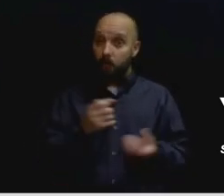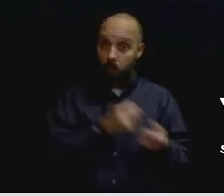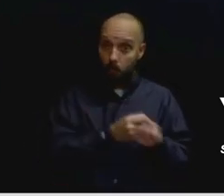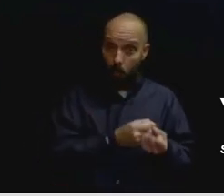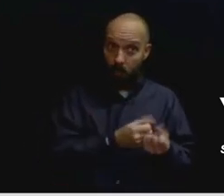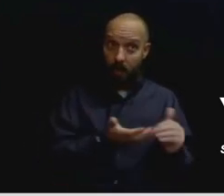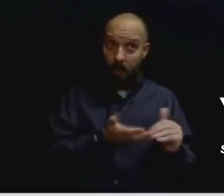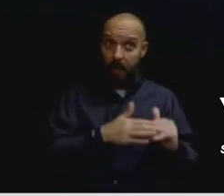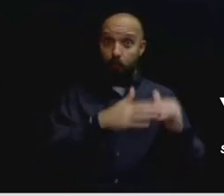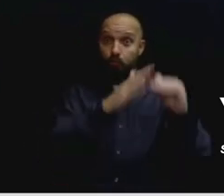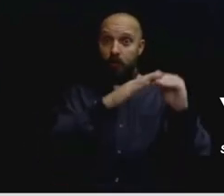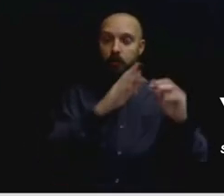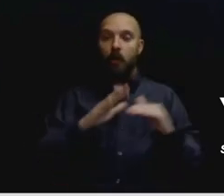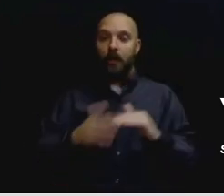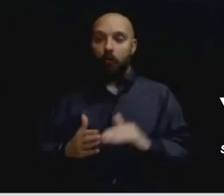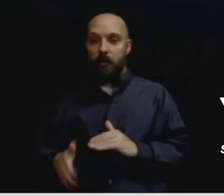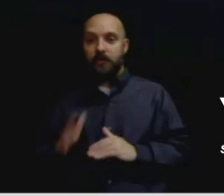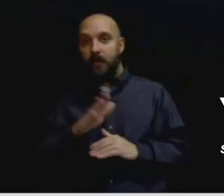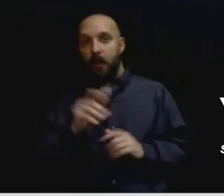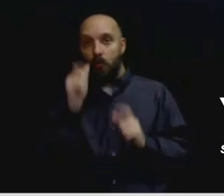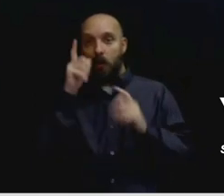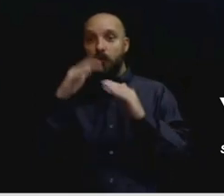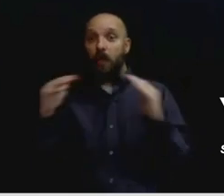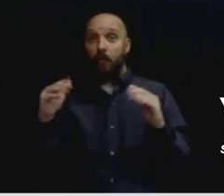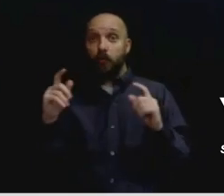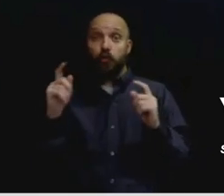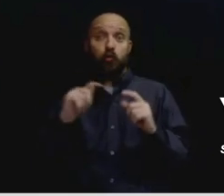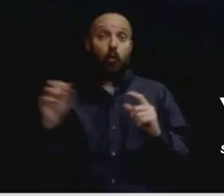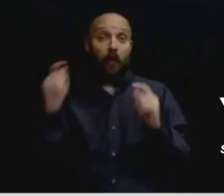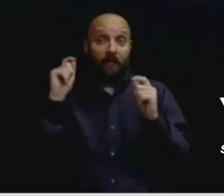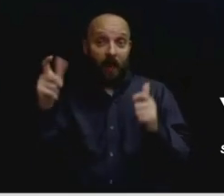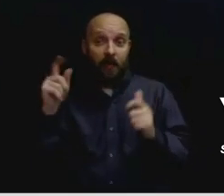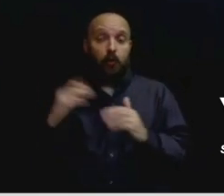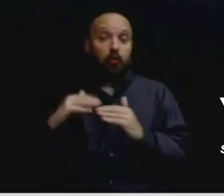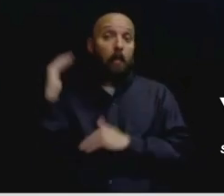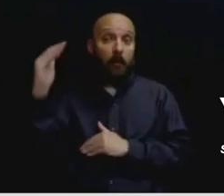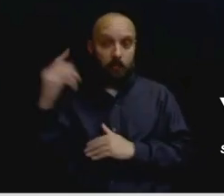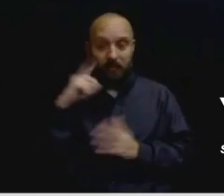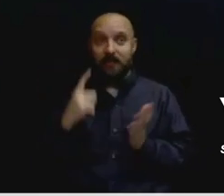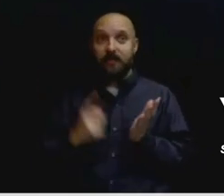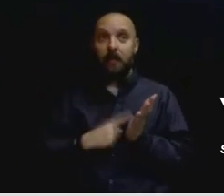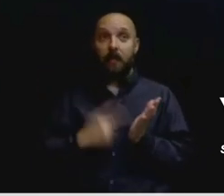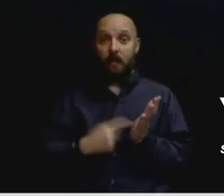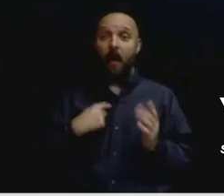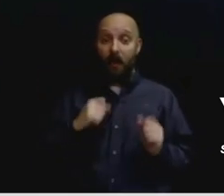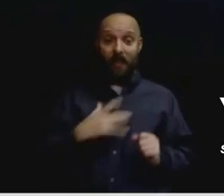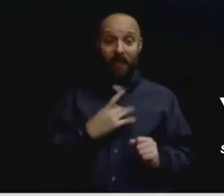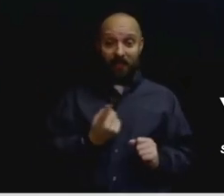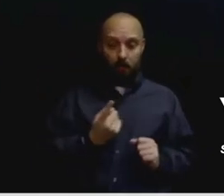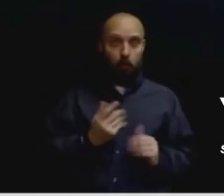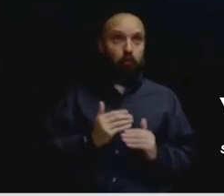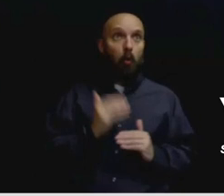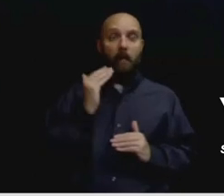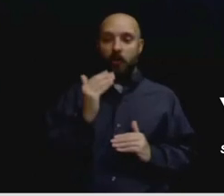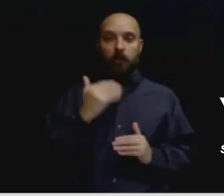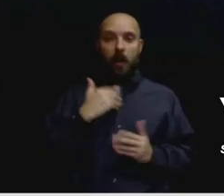their arousal level too quickly or too much? Like, sometimes I can like something so much that I'll get